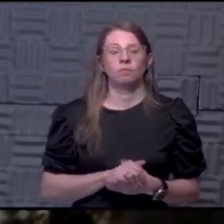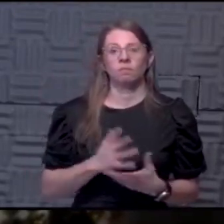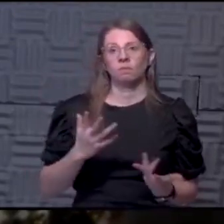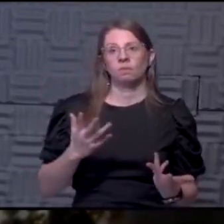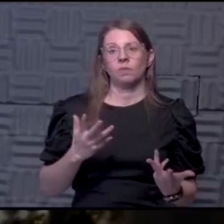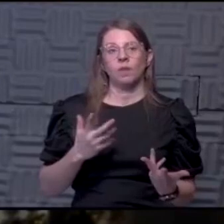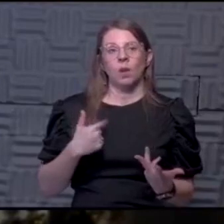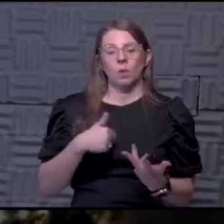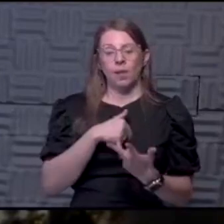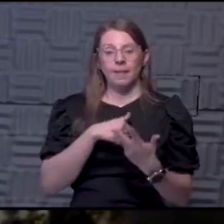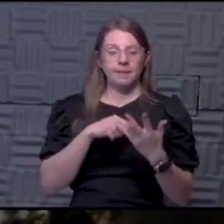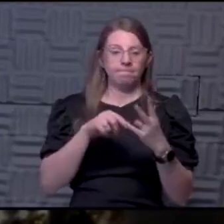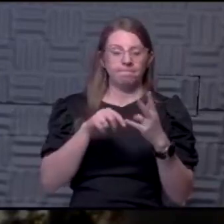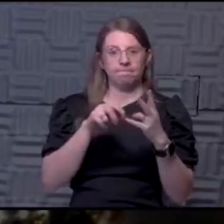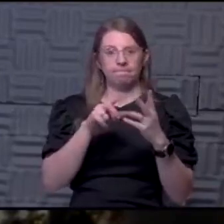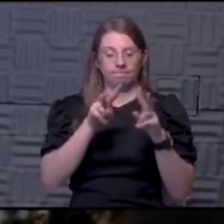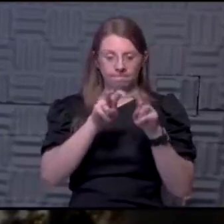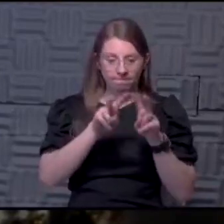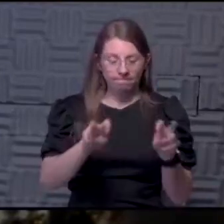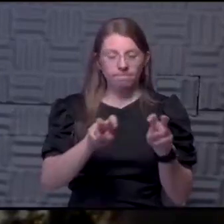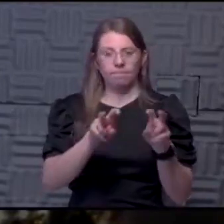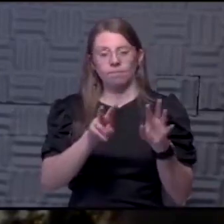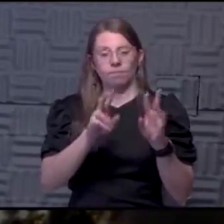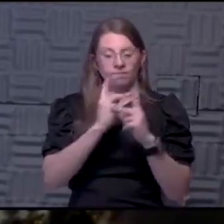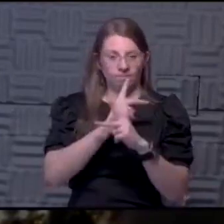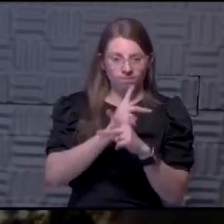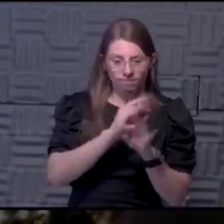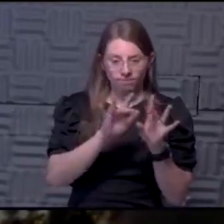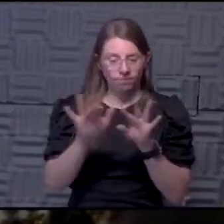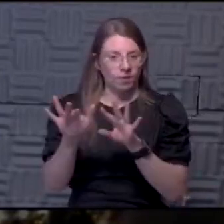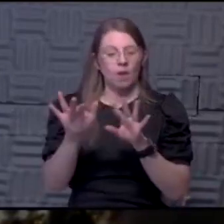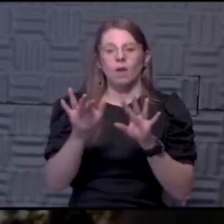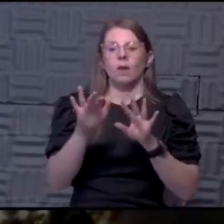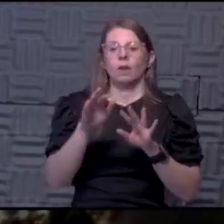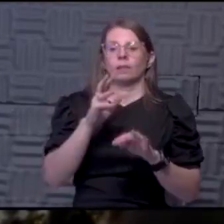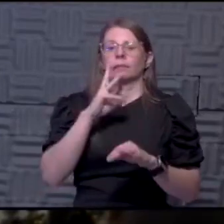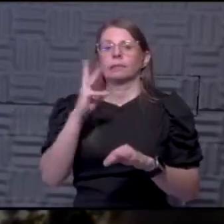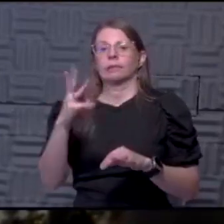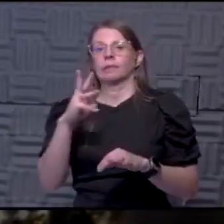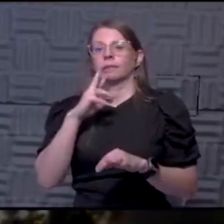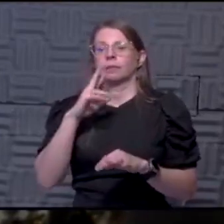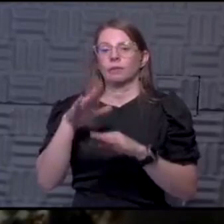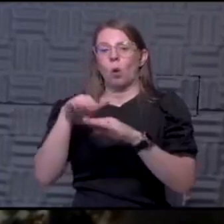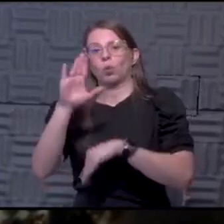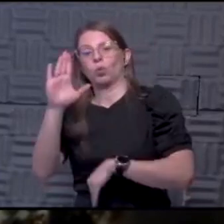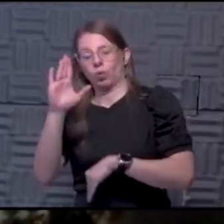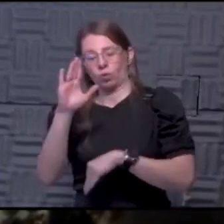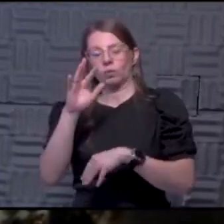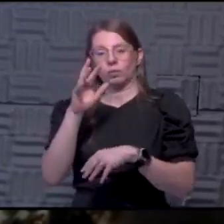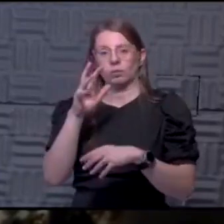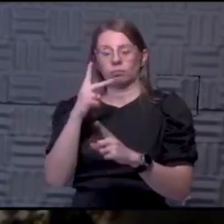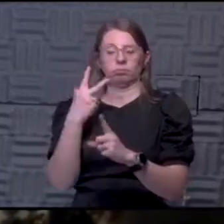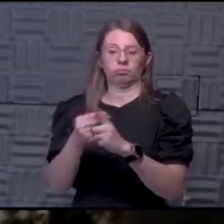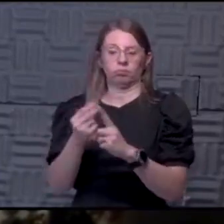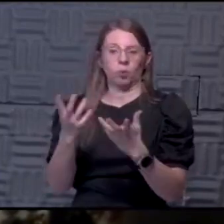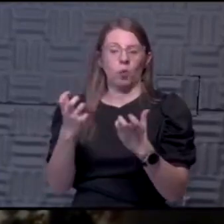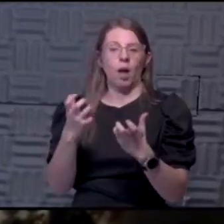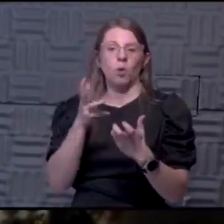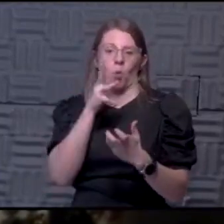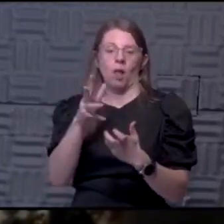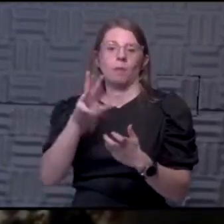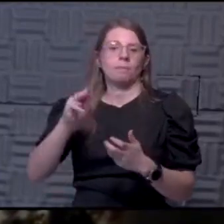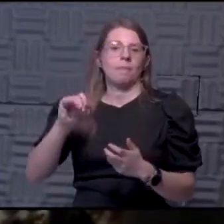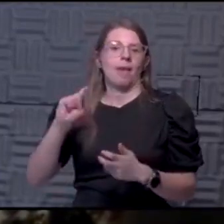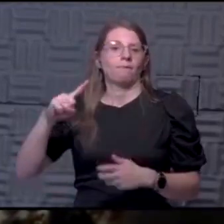modeled it out and feel like that everybody that will want a vaccine, 16 and older, will get one by May 1.